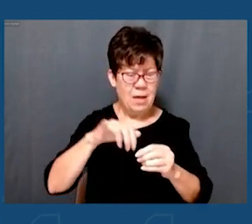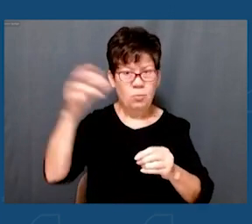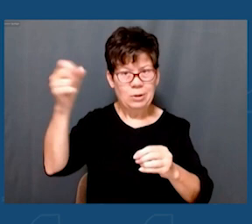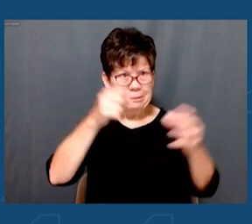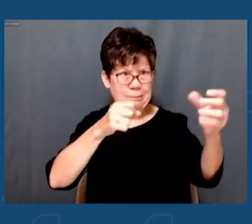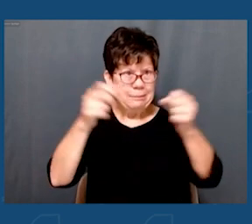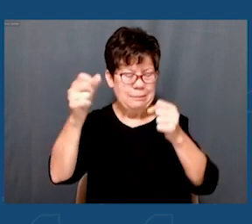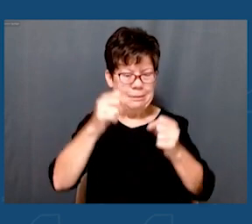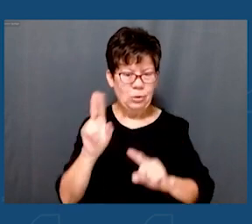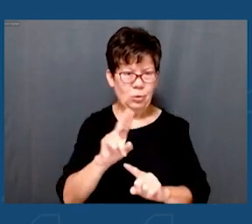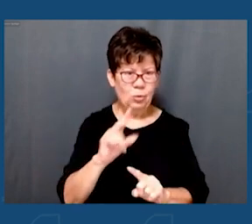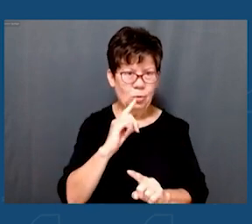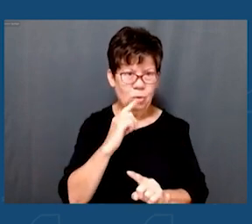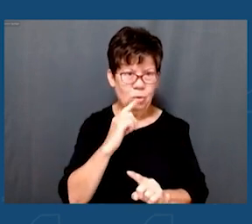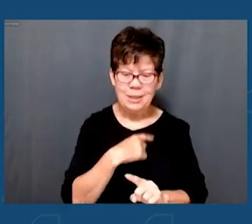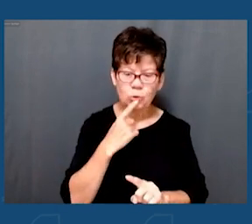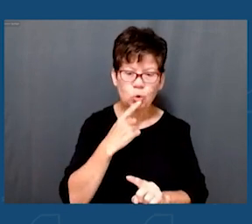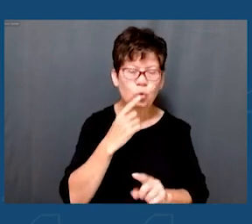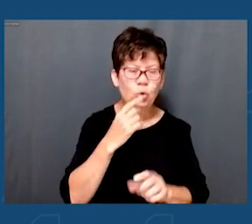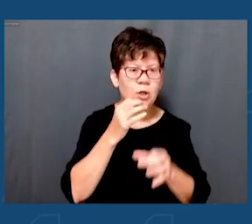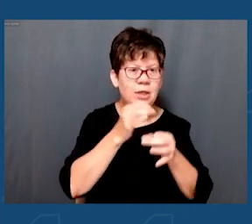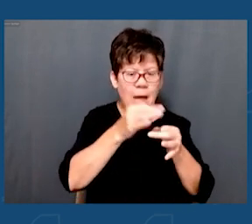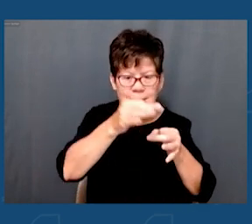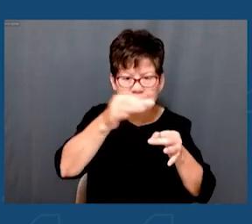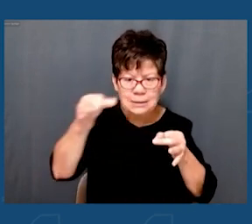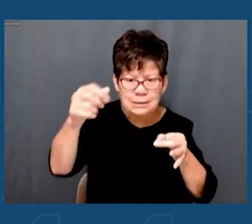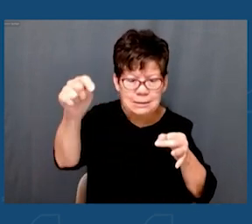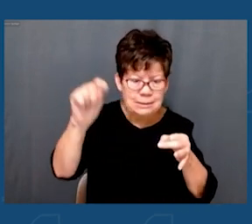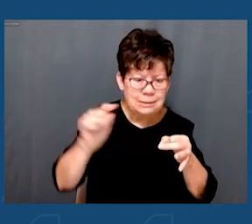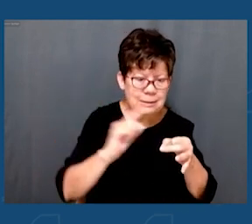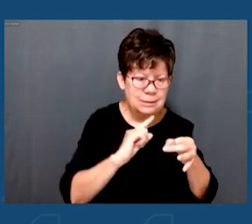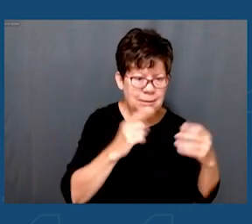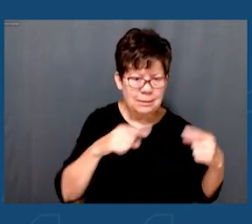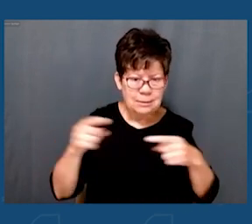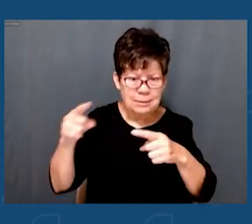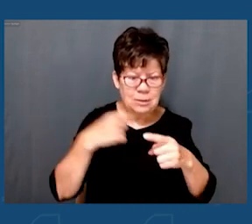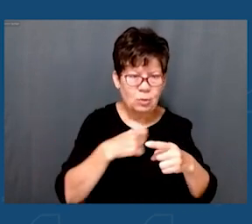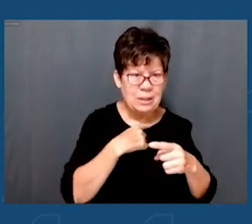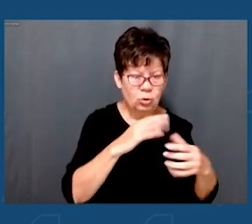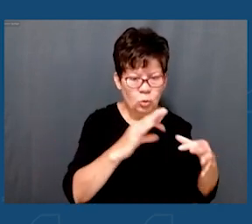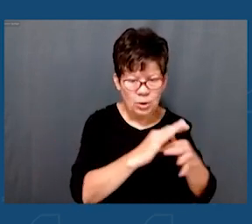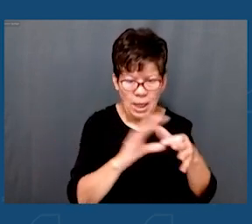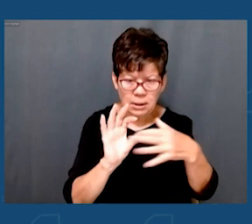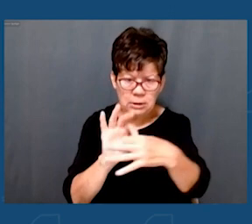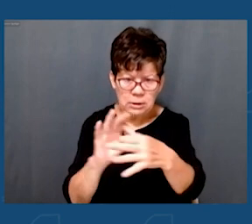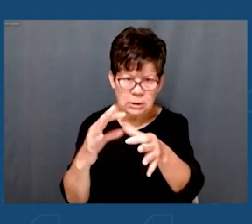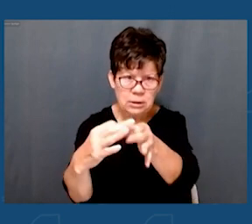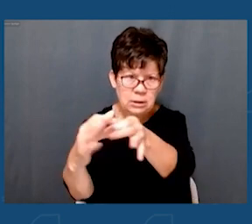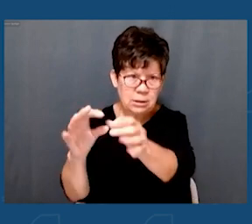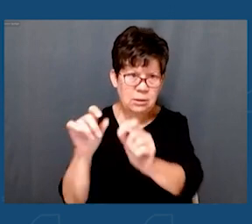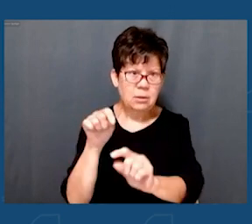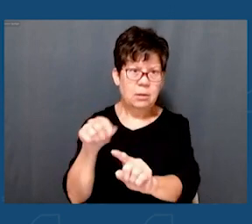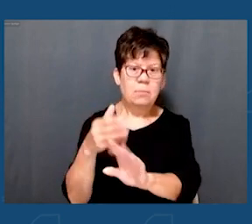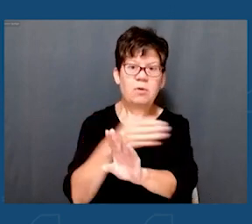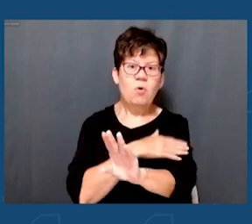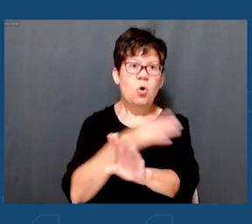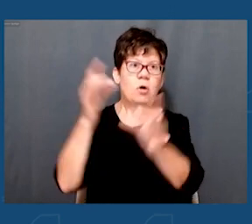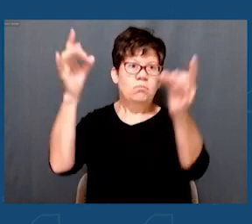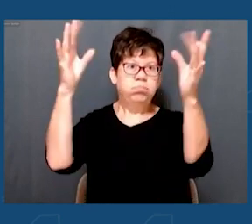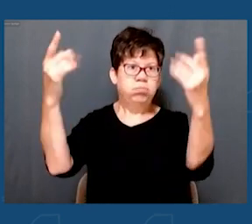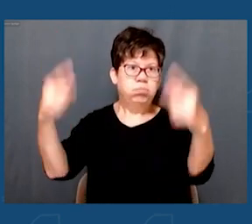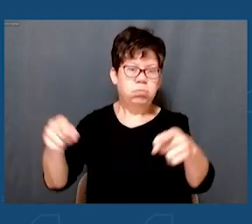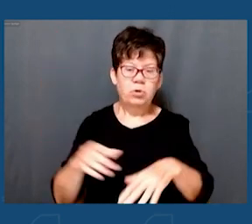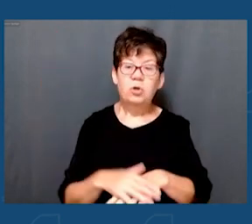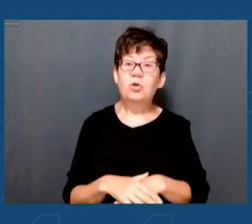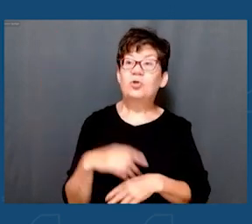connecting the dots before a tragedy happens. So a year and a half later, we're seeing some strong results. In a